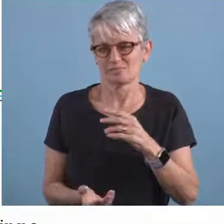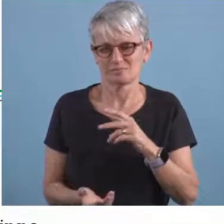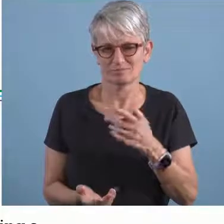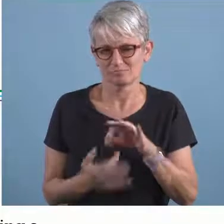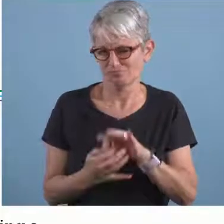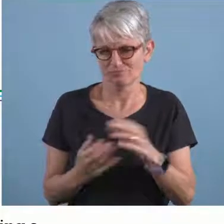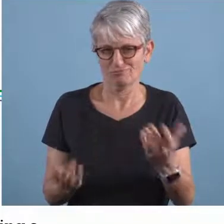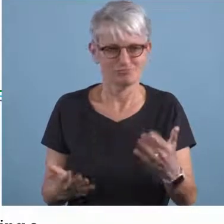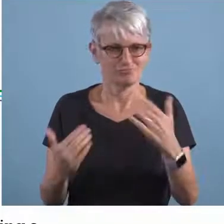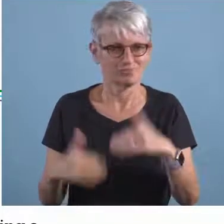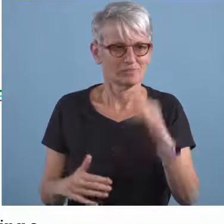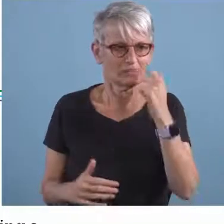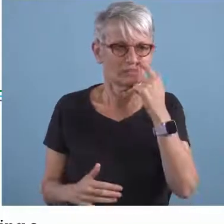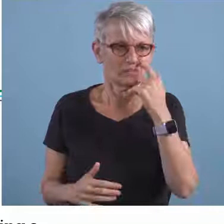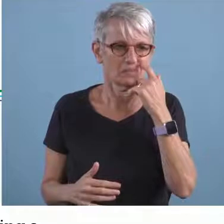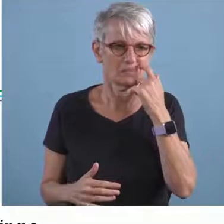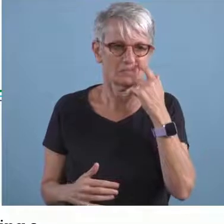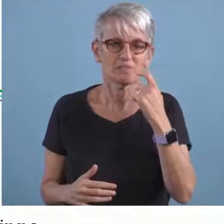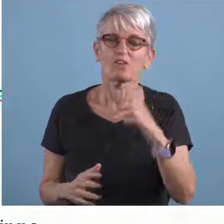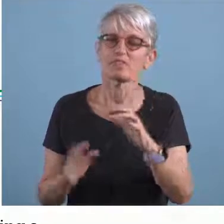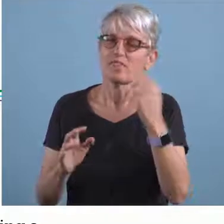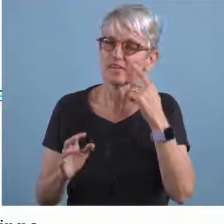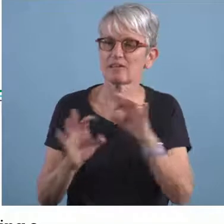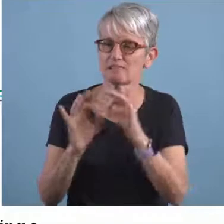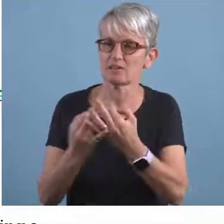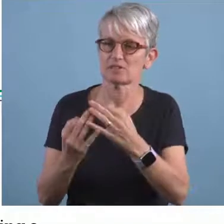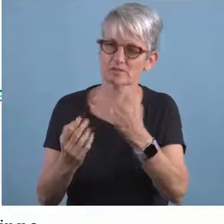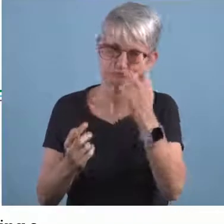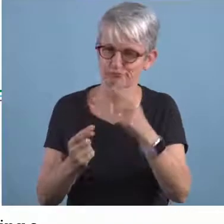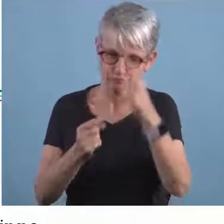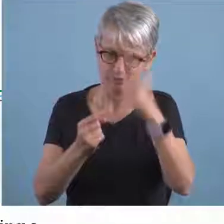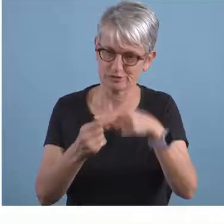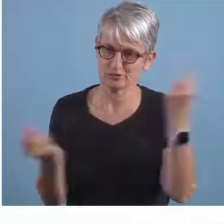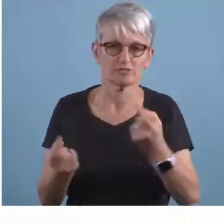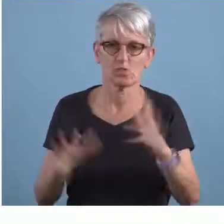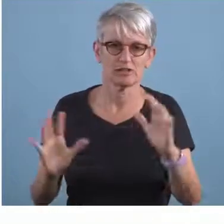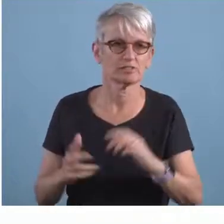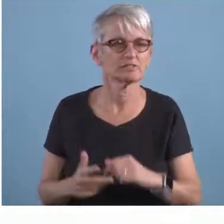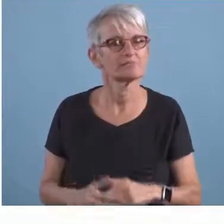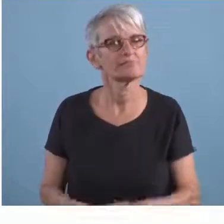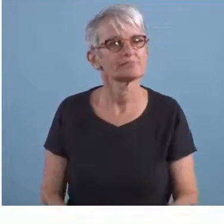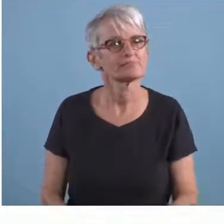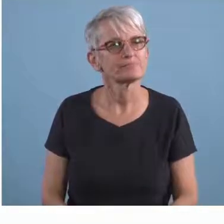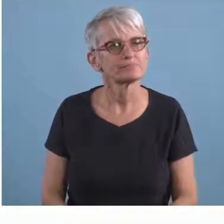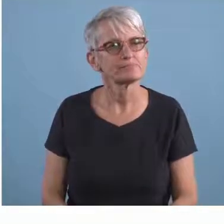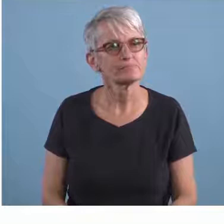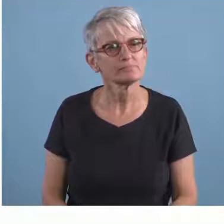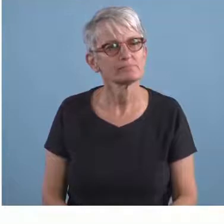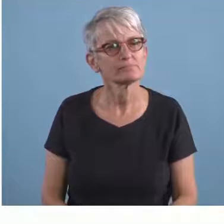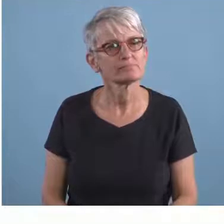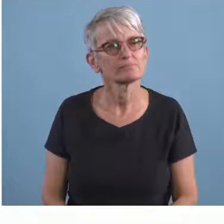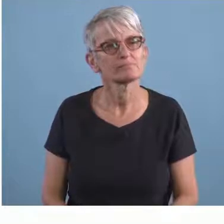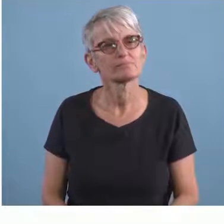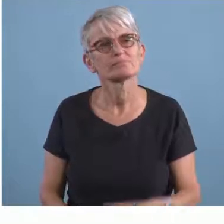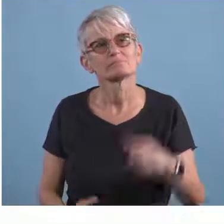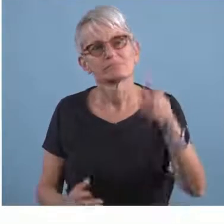the next is the perception that families didn't like it. The next few slides might debunk